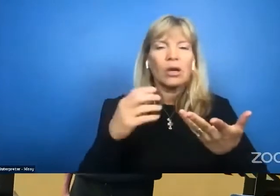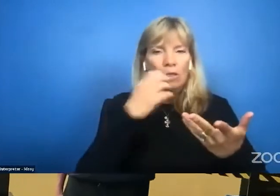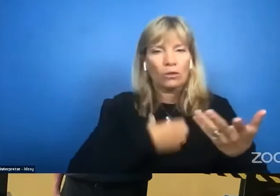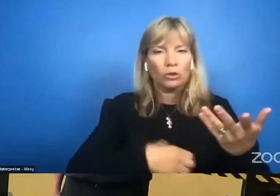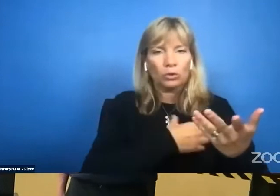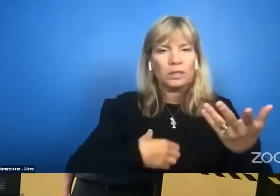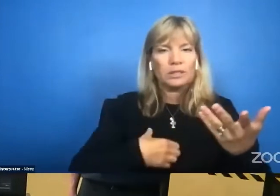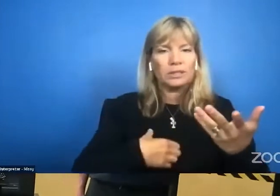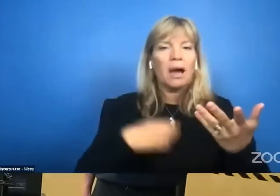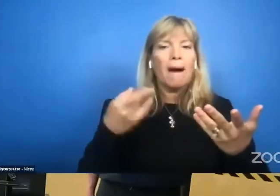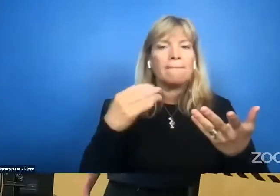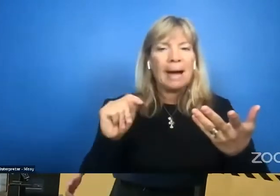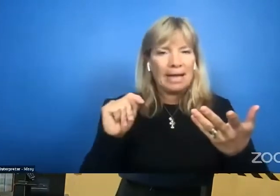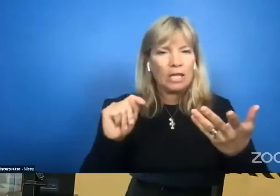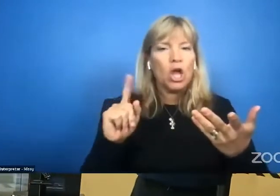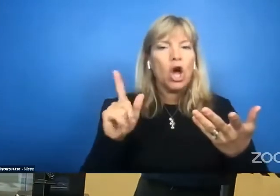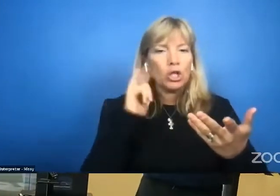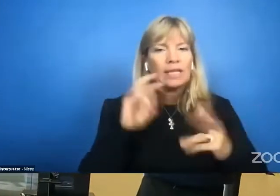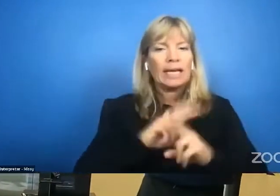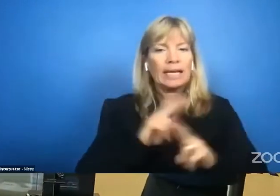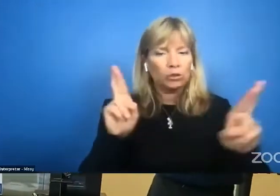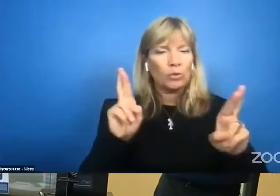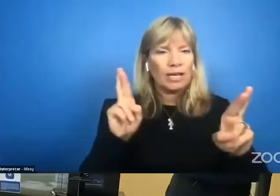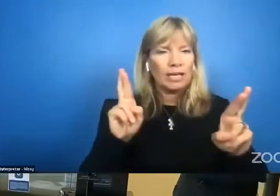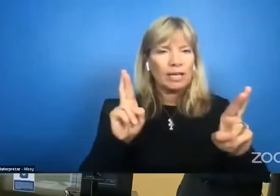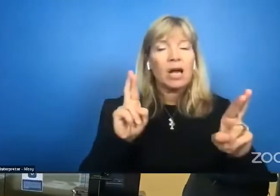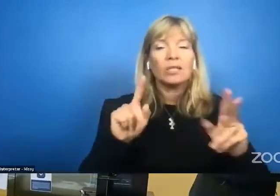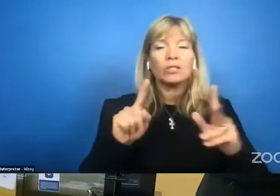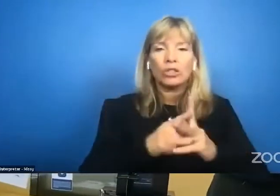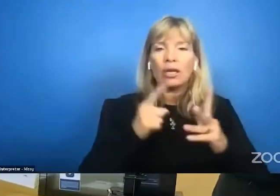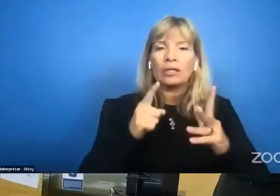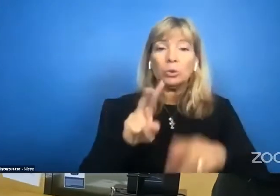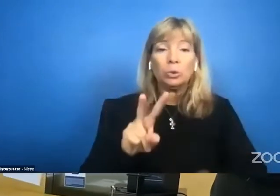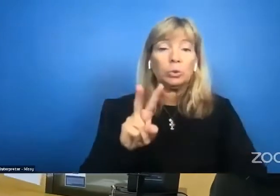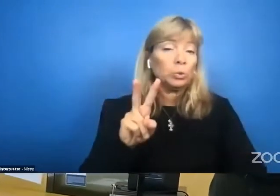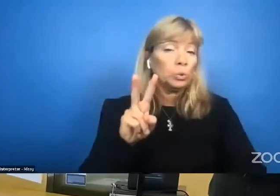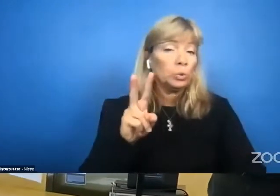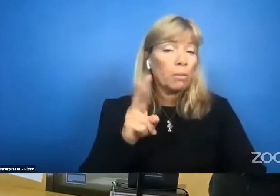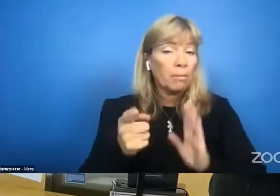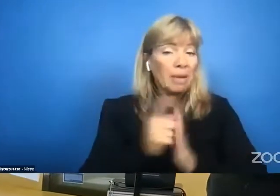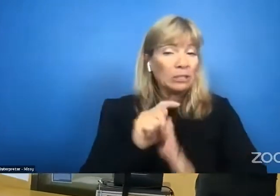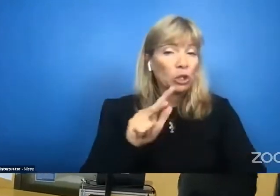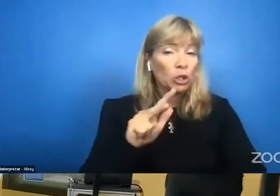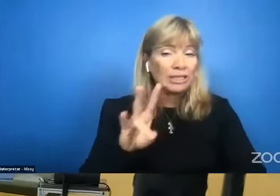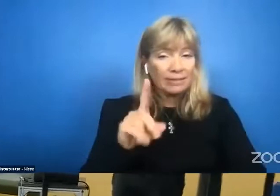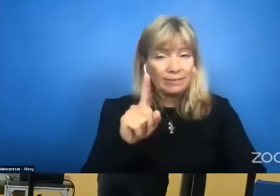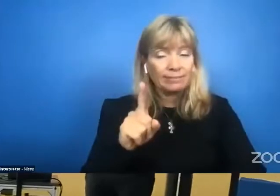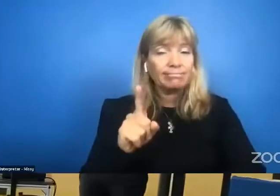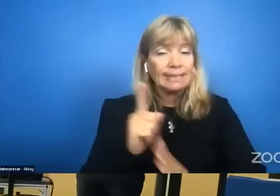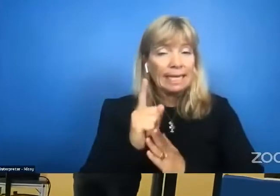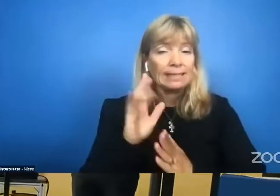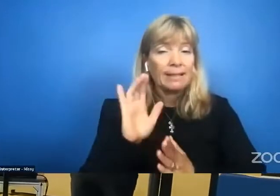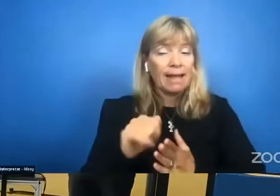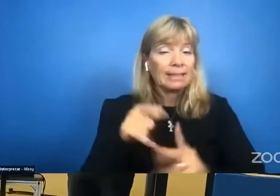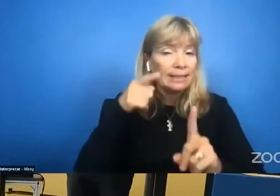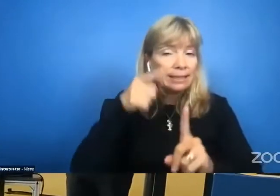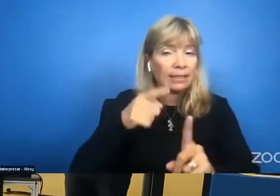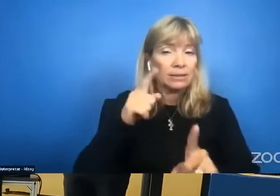countdown. 2:37, 2 minutes 37 is the target time in this second